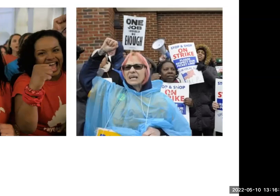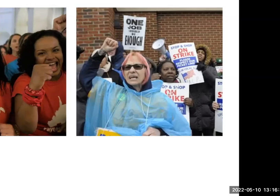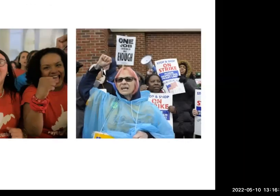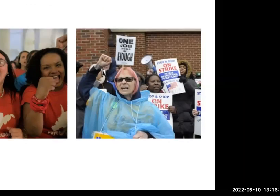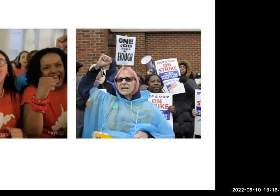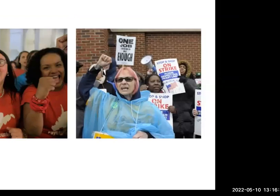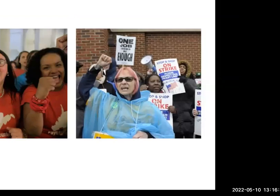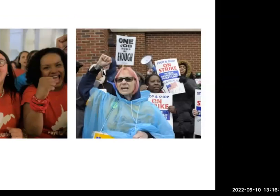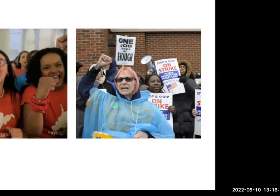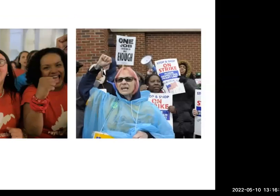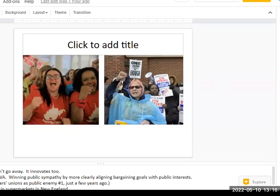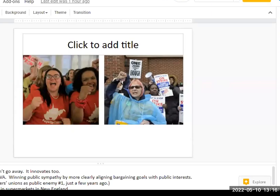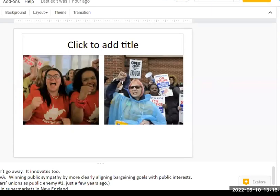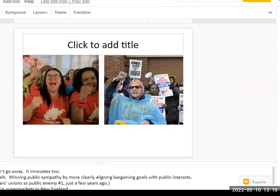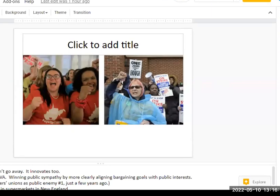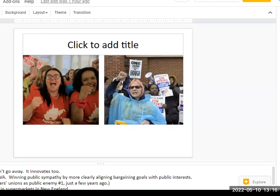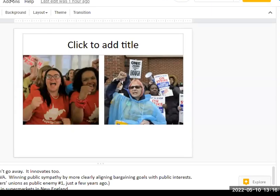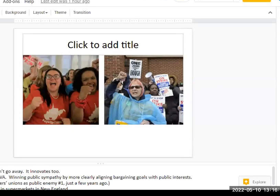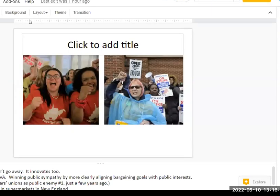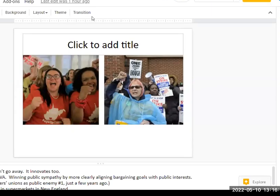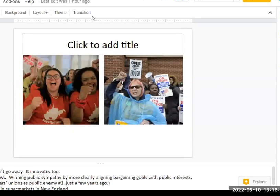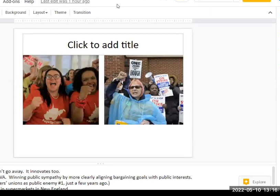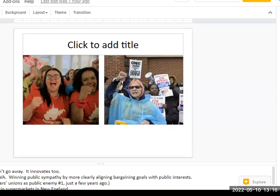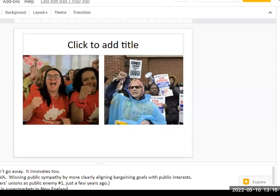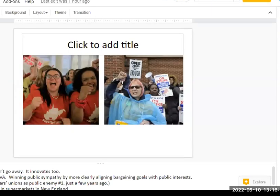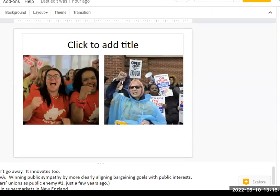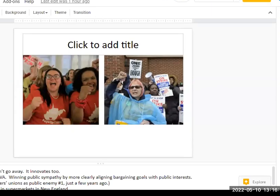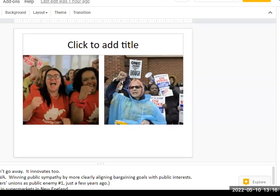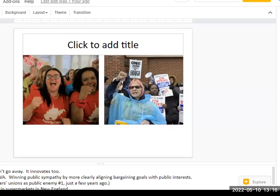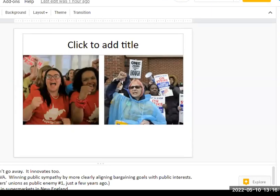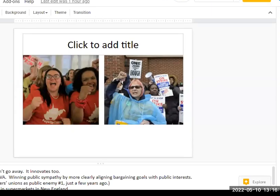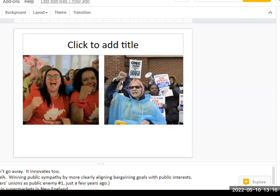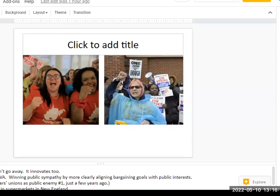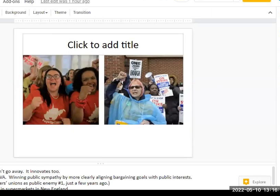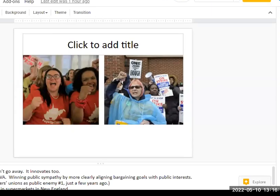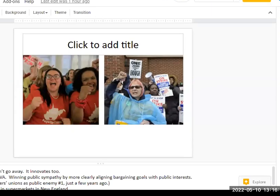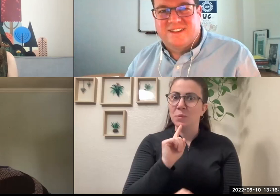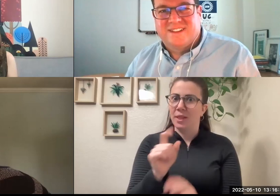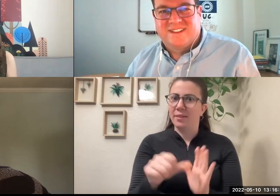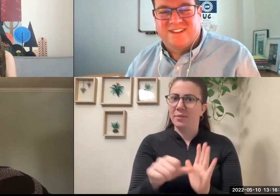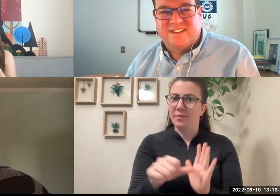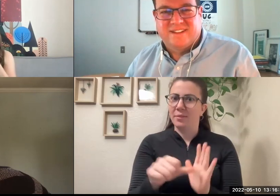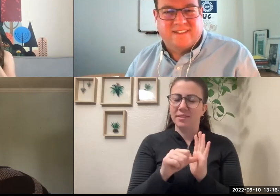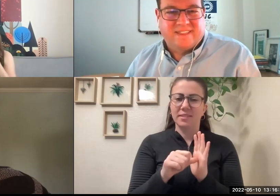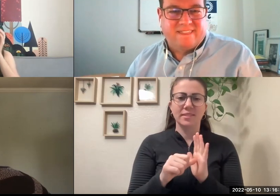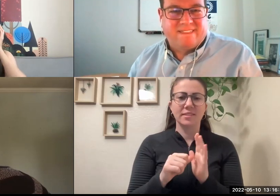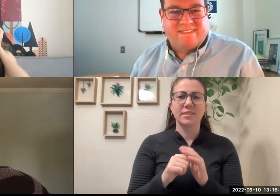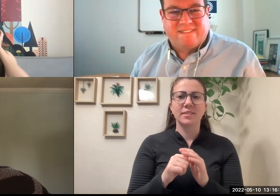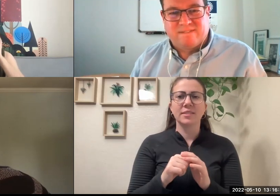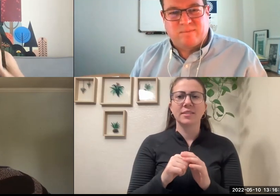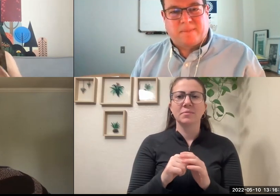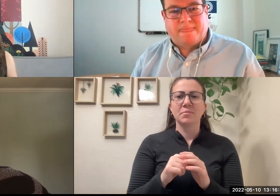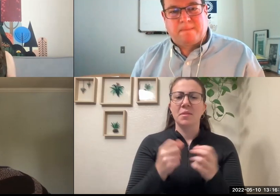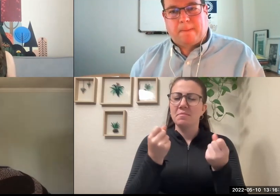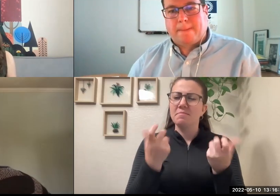all in truly in 45 minutes or less. It is super impressive. We have a lot of great questions that have